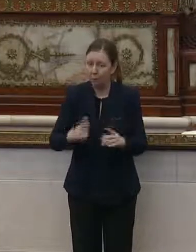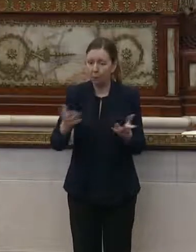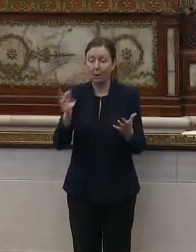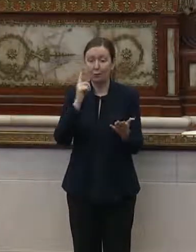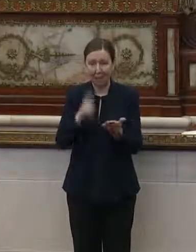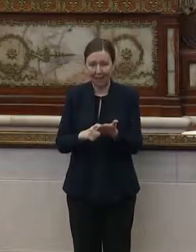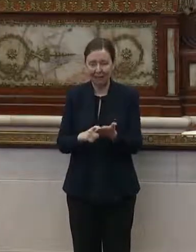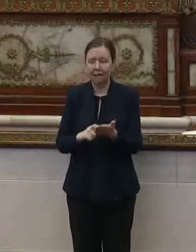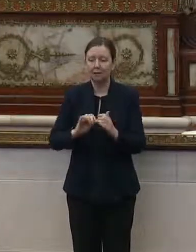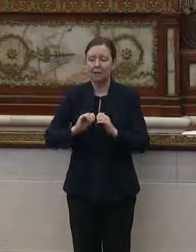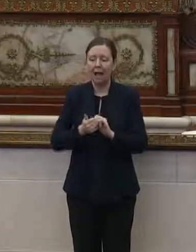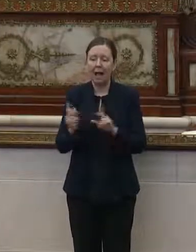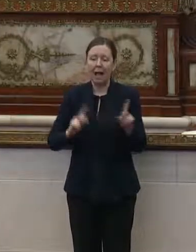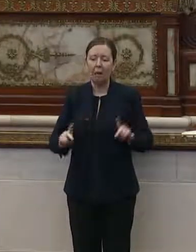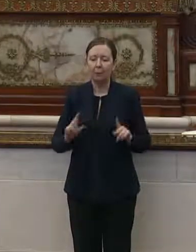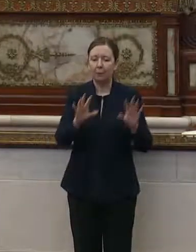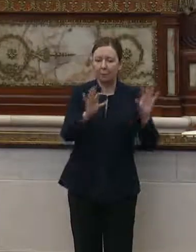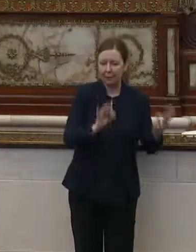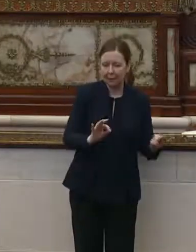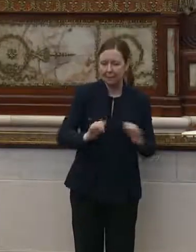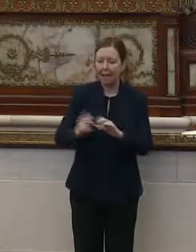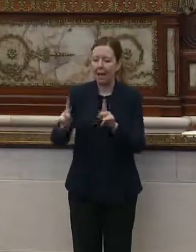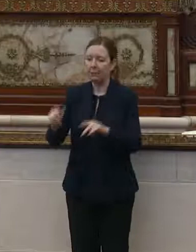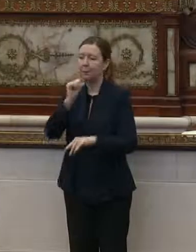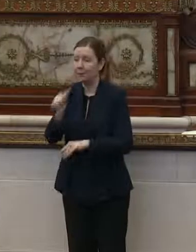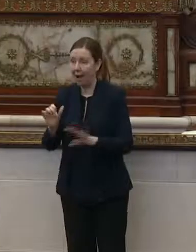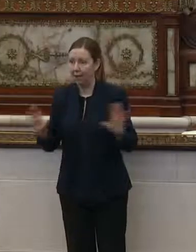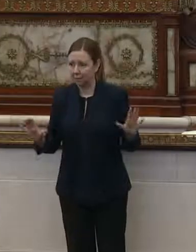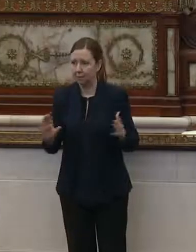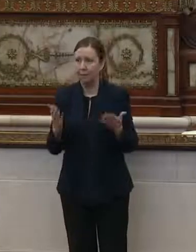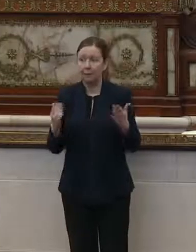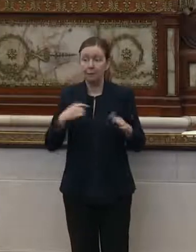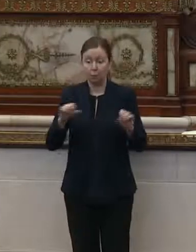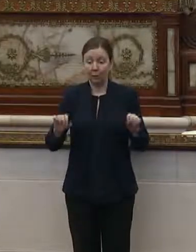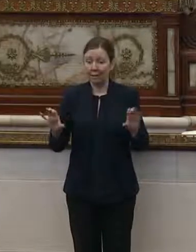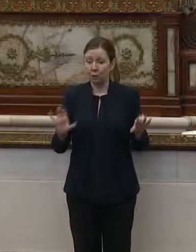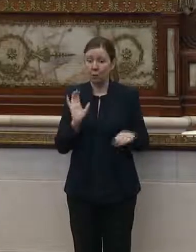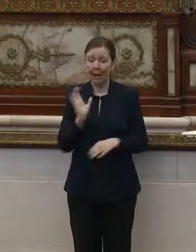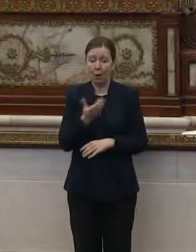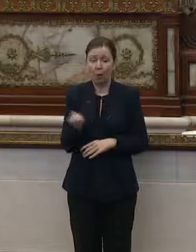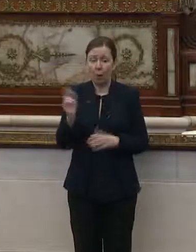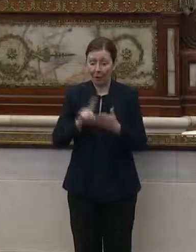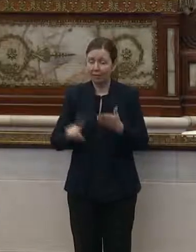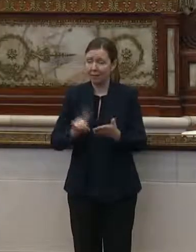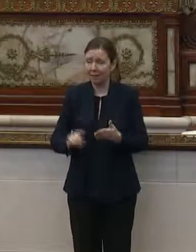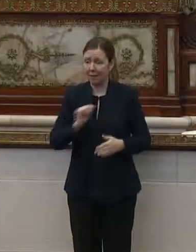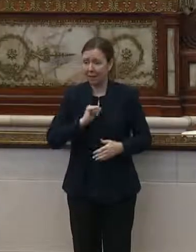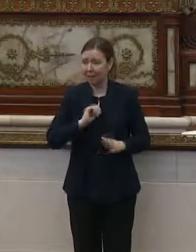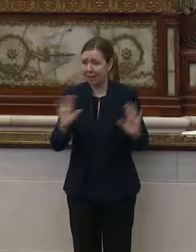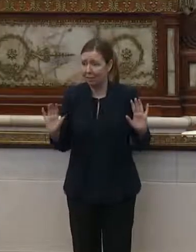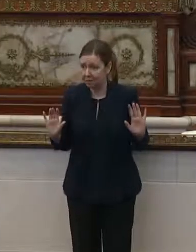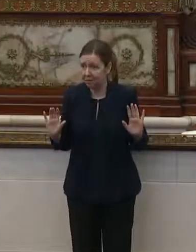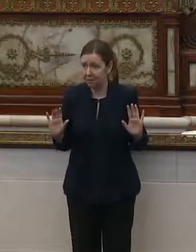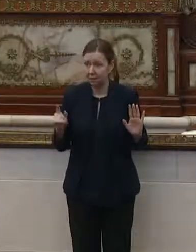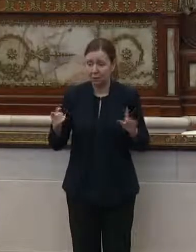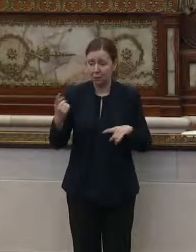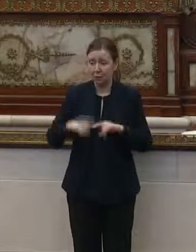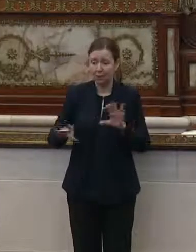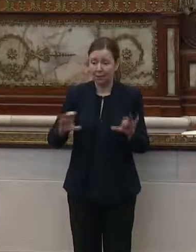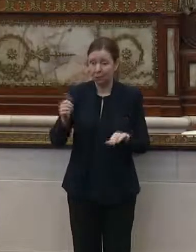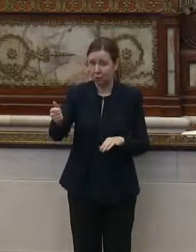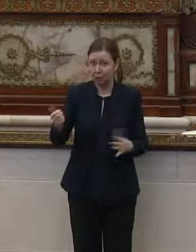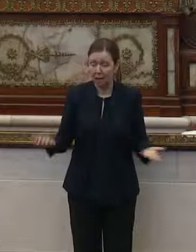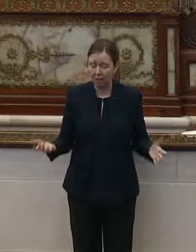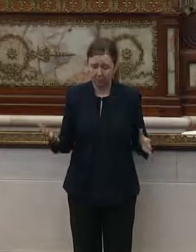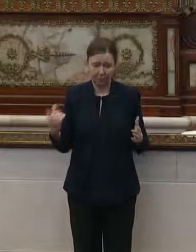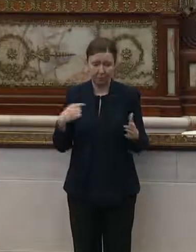recognize how folks got picked and how folks didn't. And maybe we can start to do our own investigating ourselves since, you're prohibited to do some investigation.